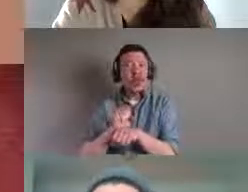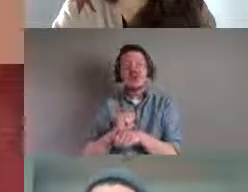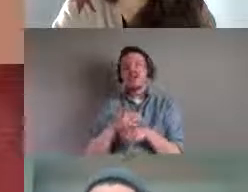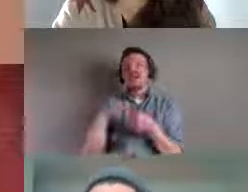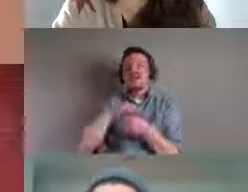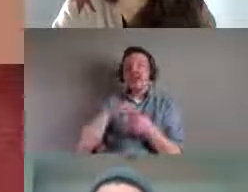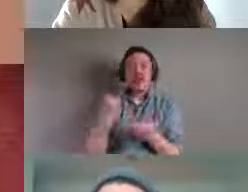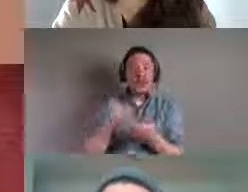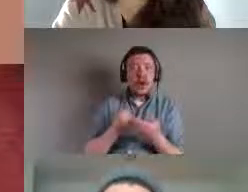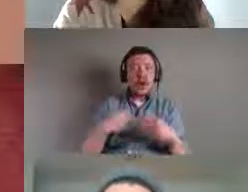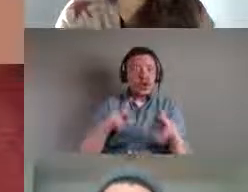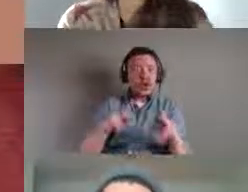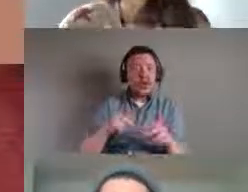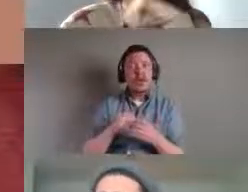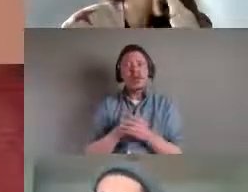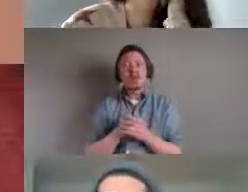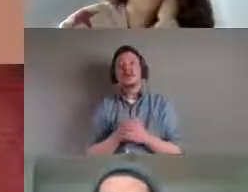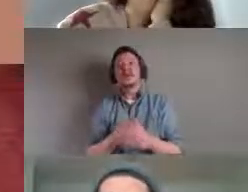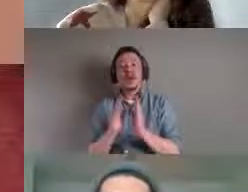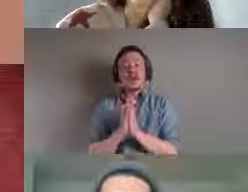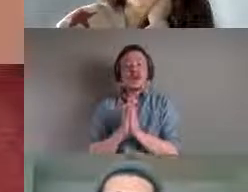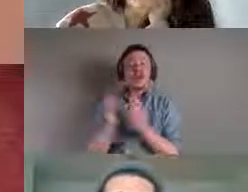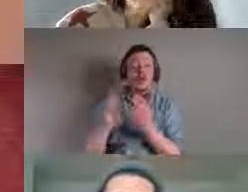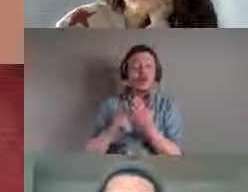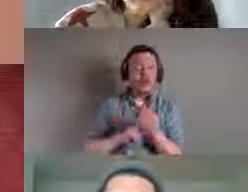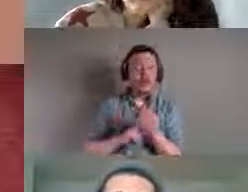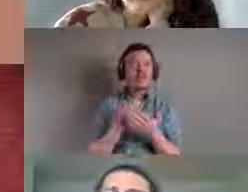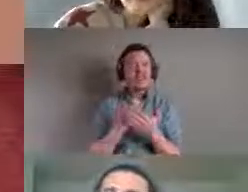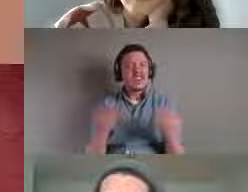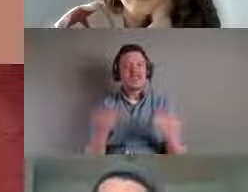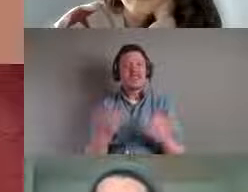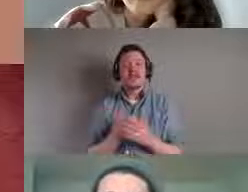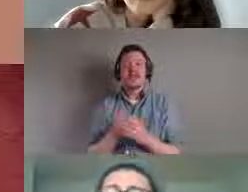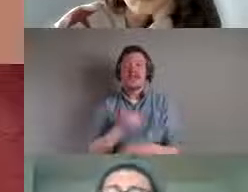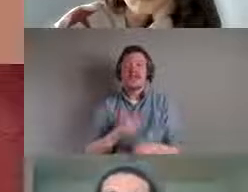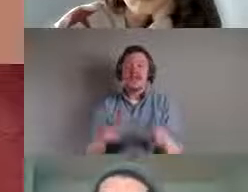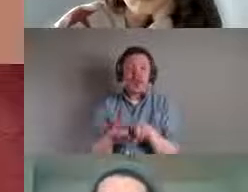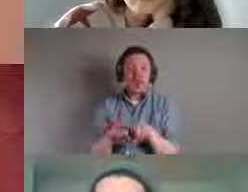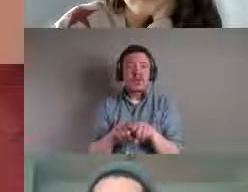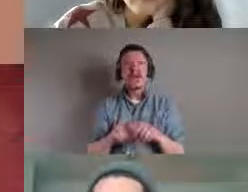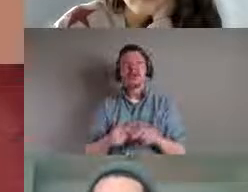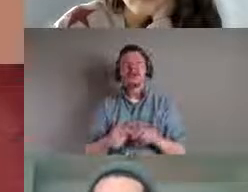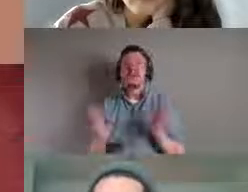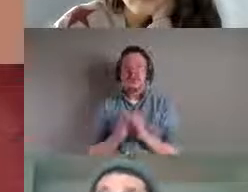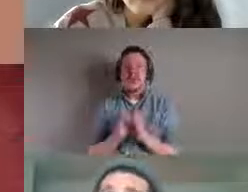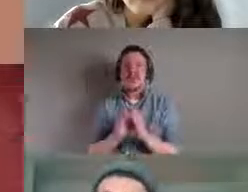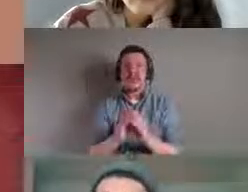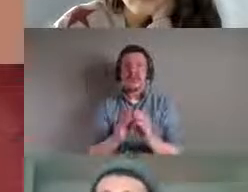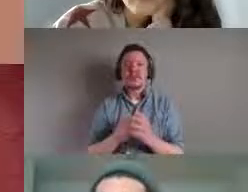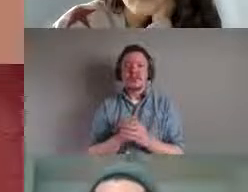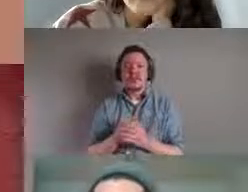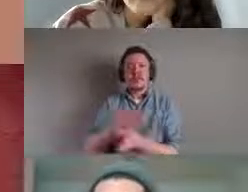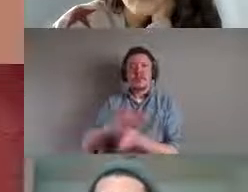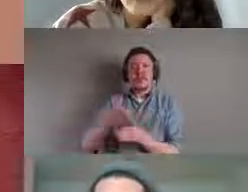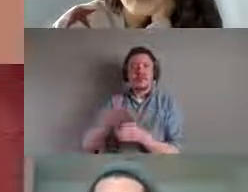opportunities, commissions, things like that. As well as convening. We do a lot of convening stuff too, and professional